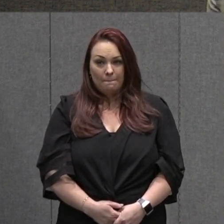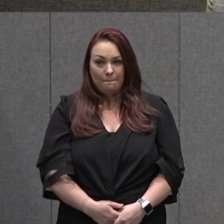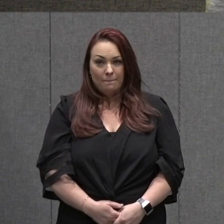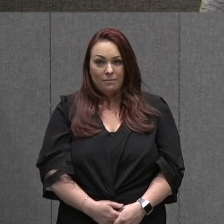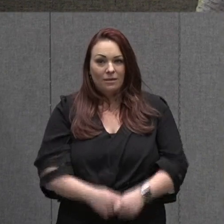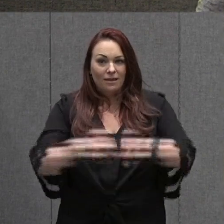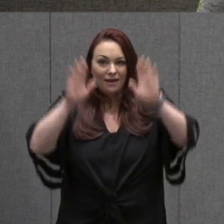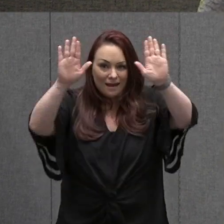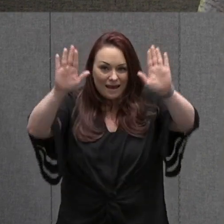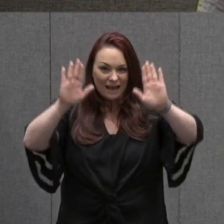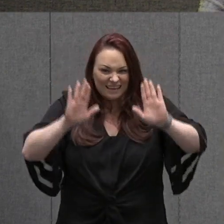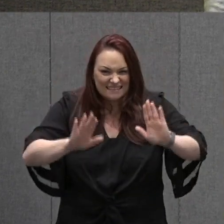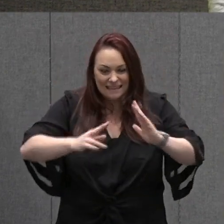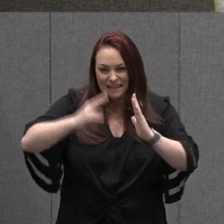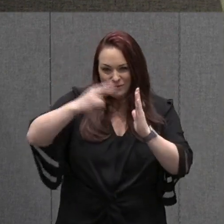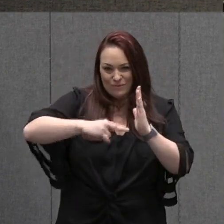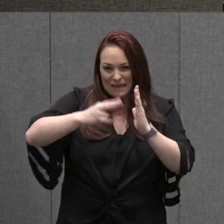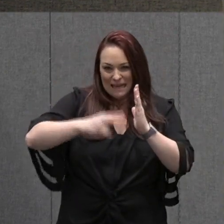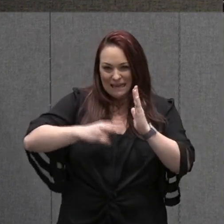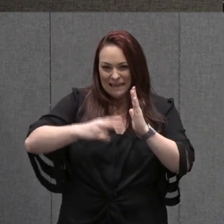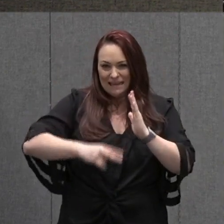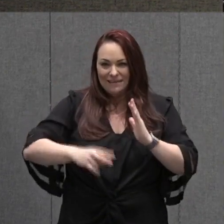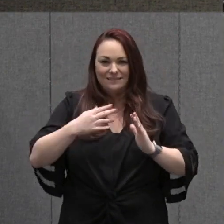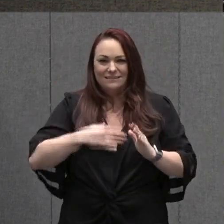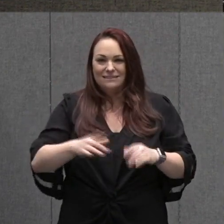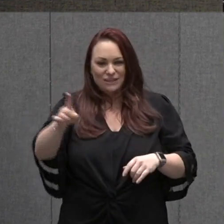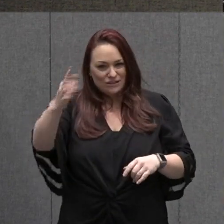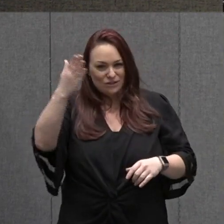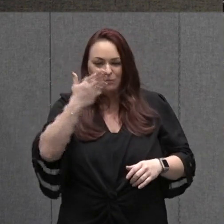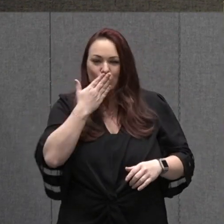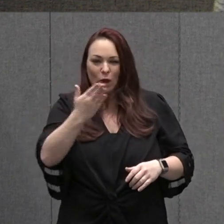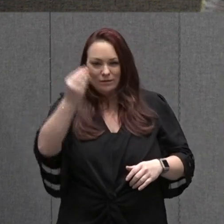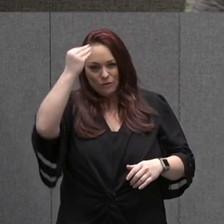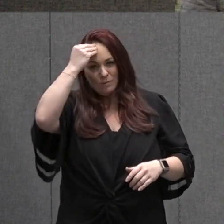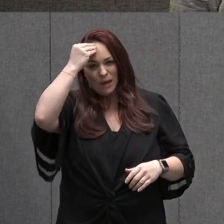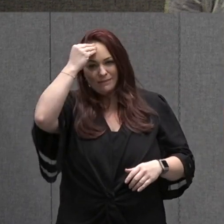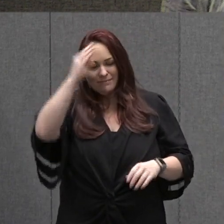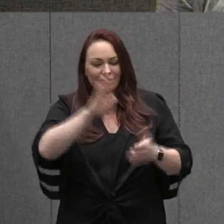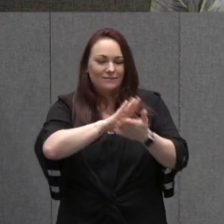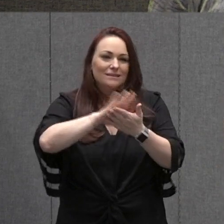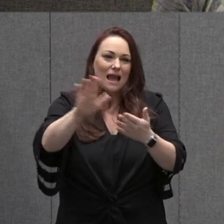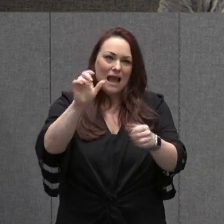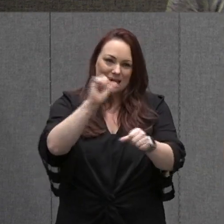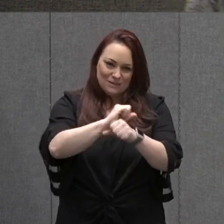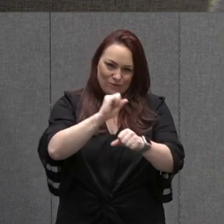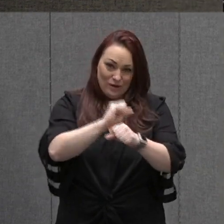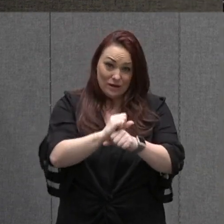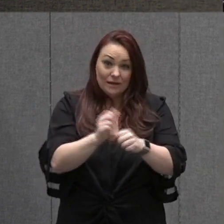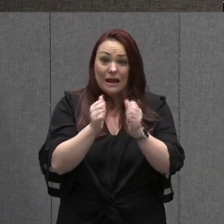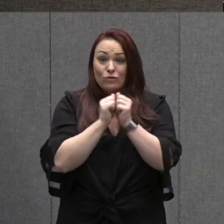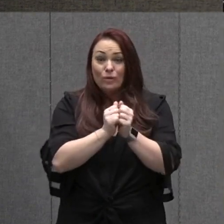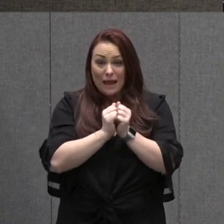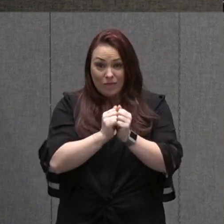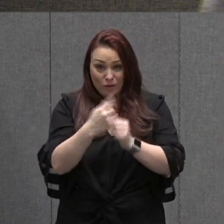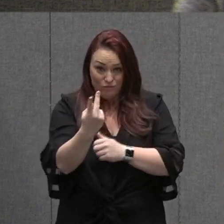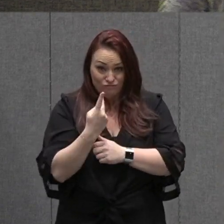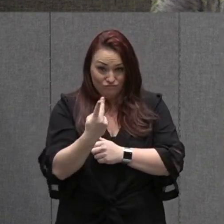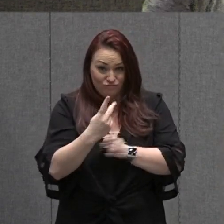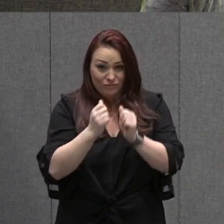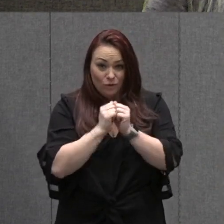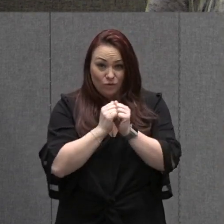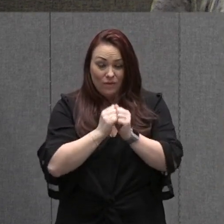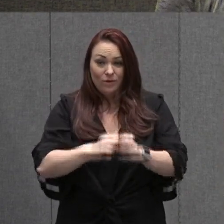for Excellent reading. Kiss your brain. Nice work. Now let's read it together. You know,